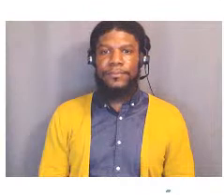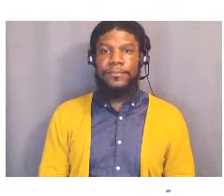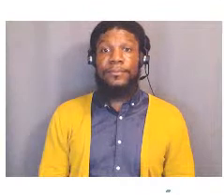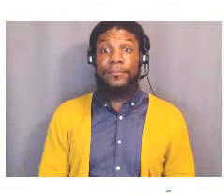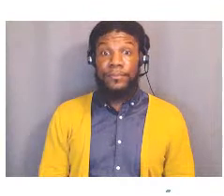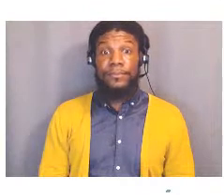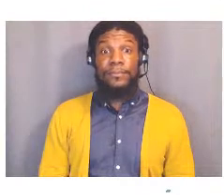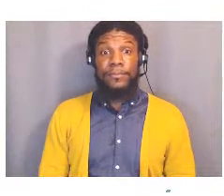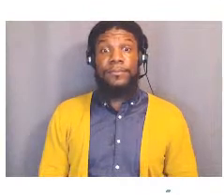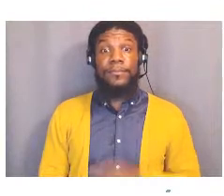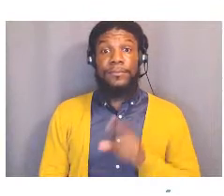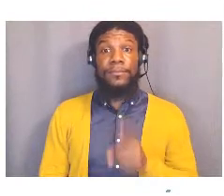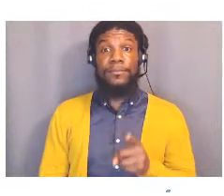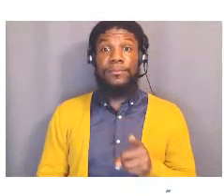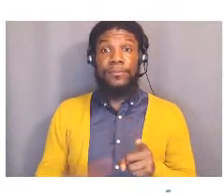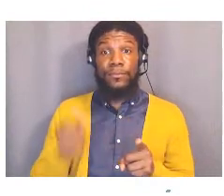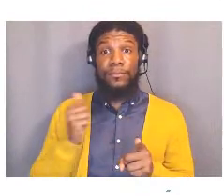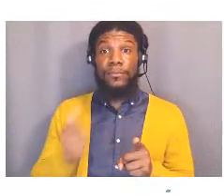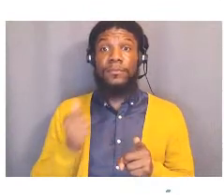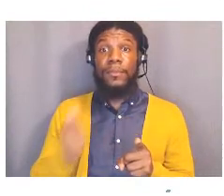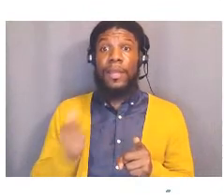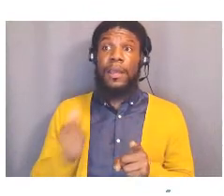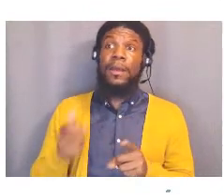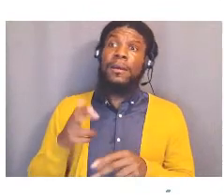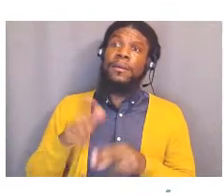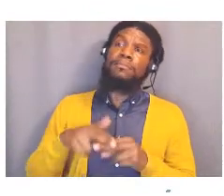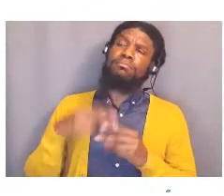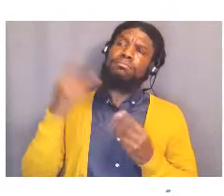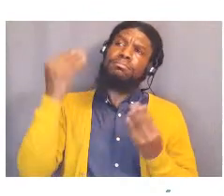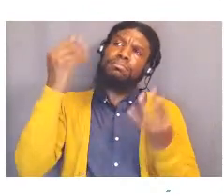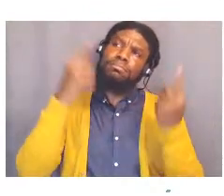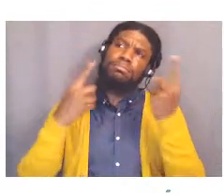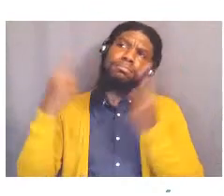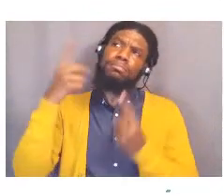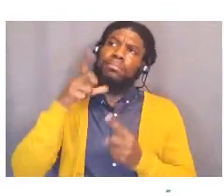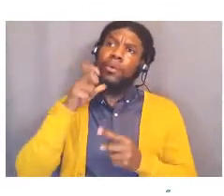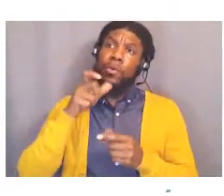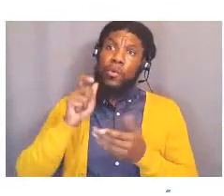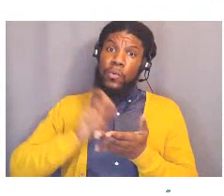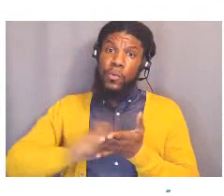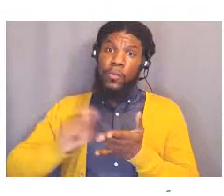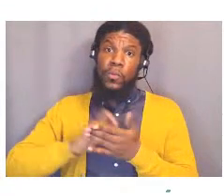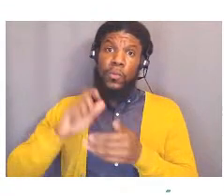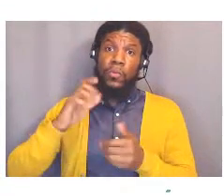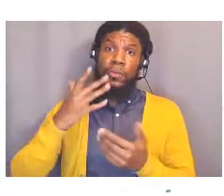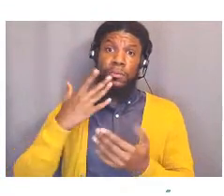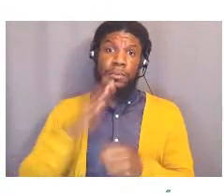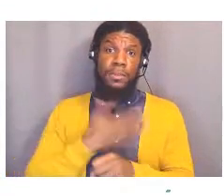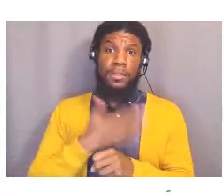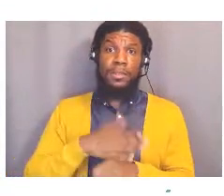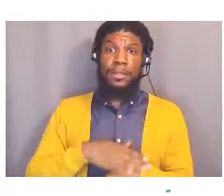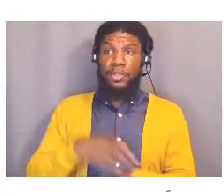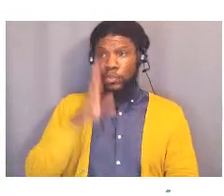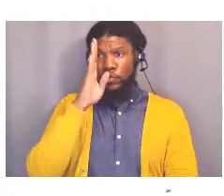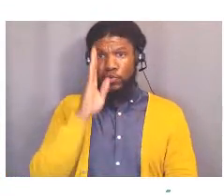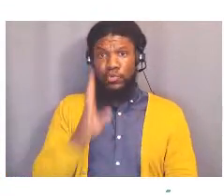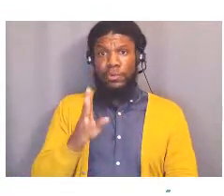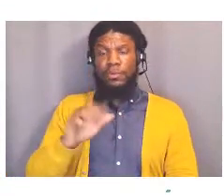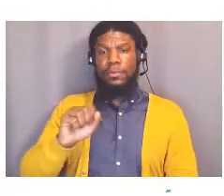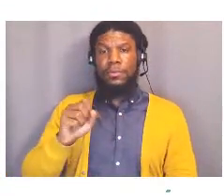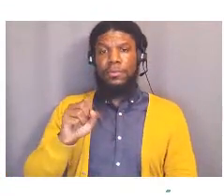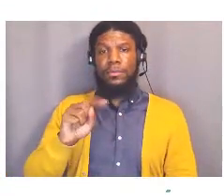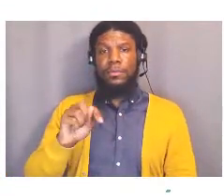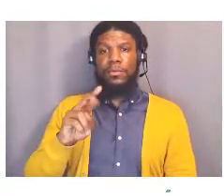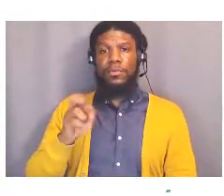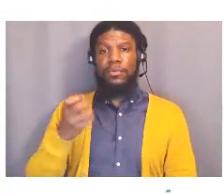Have you ever wondered who wrote the song Straighten Up and Fly Right?